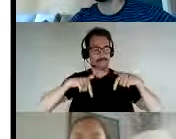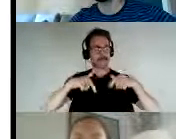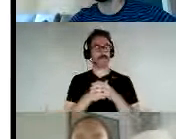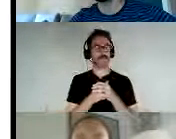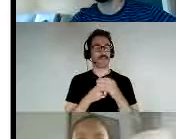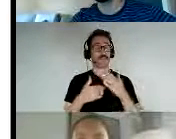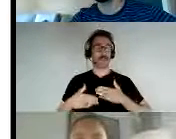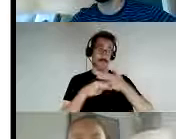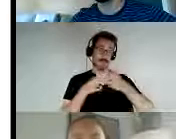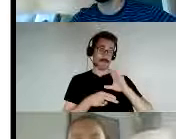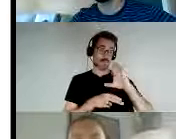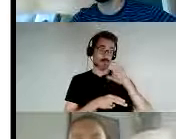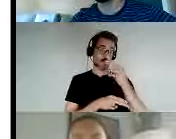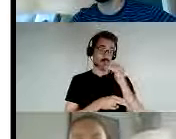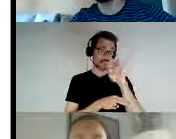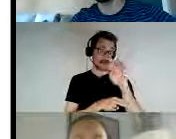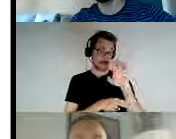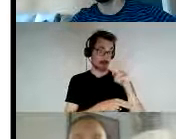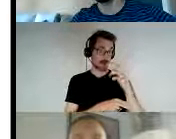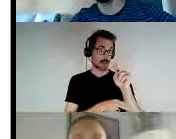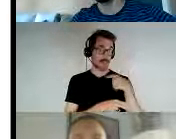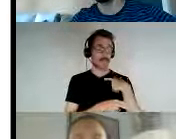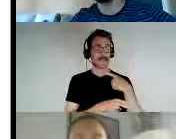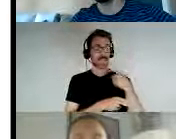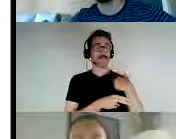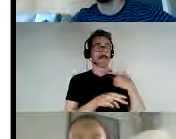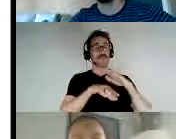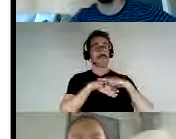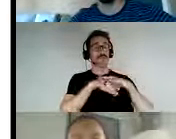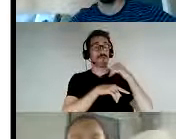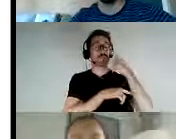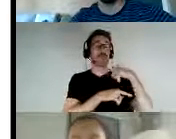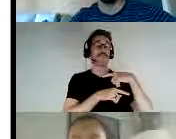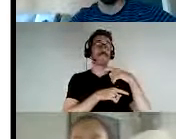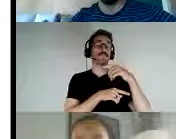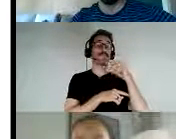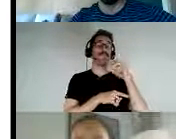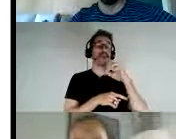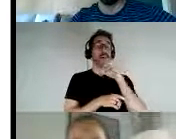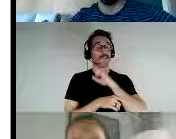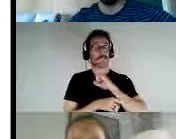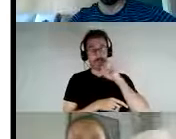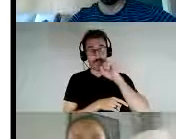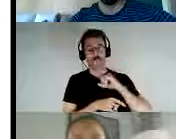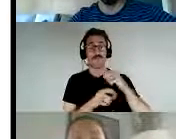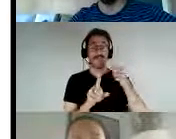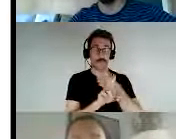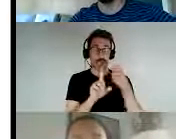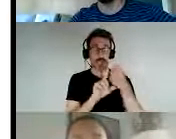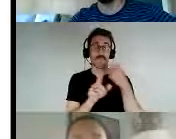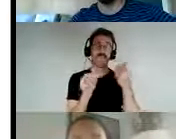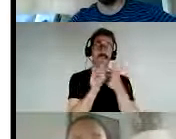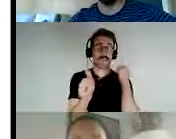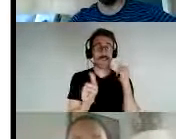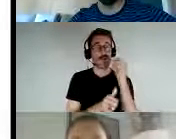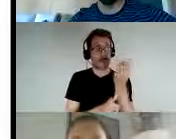Christine Chan. I work as prevention consultant for the GTA for Elder Abuse Prevention Ontario. For those of you still